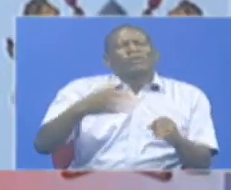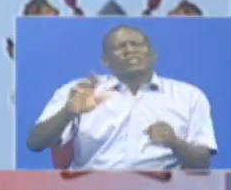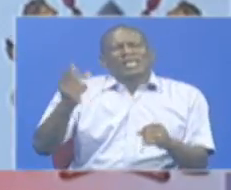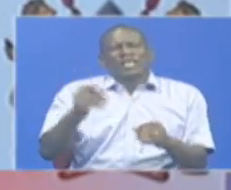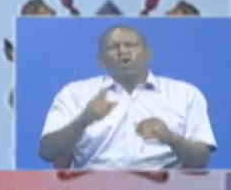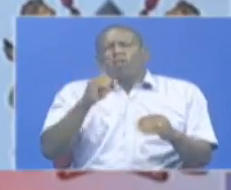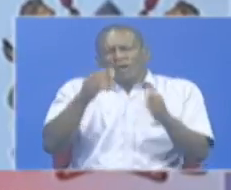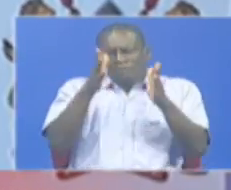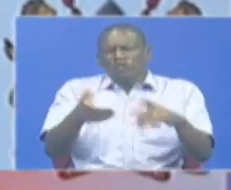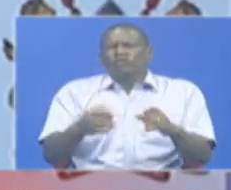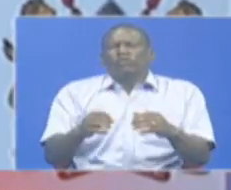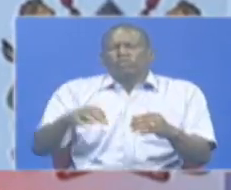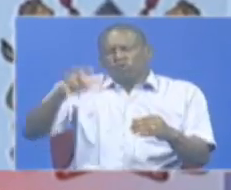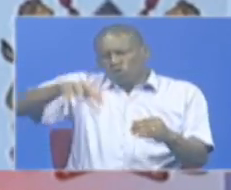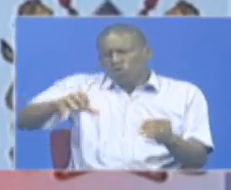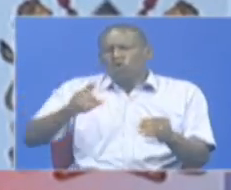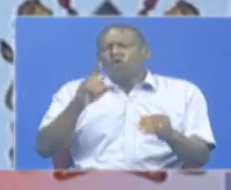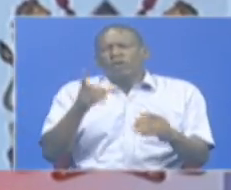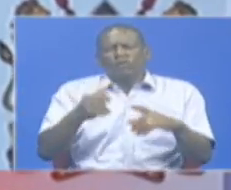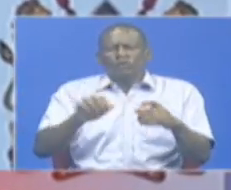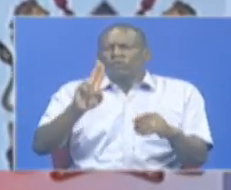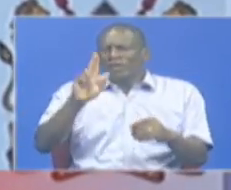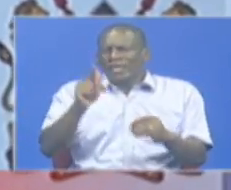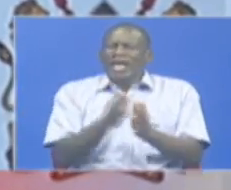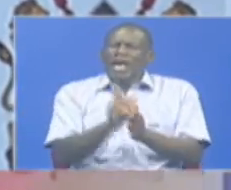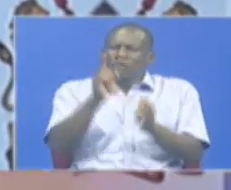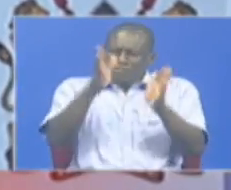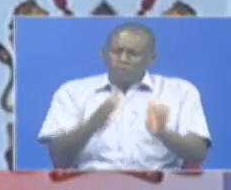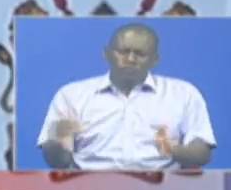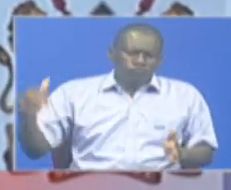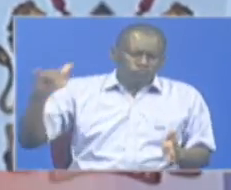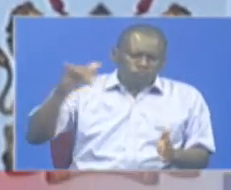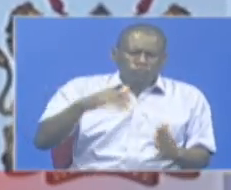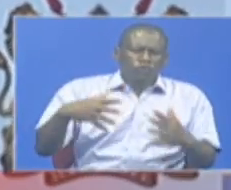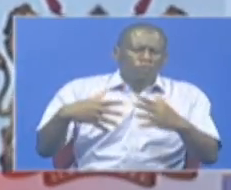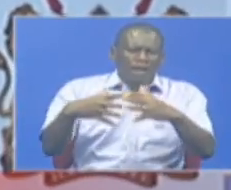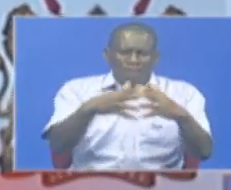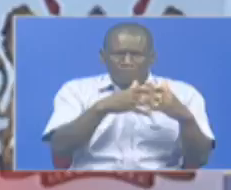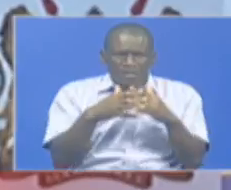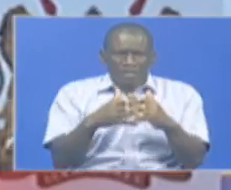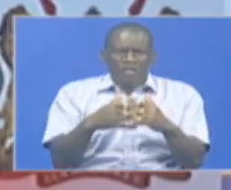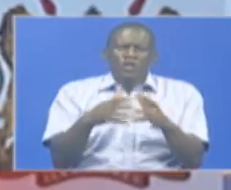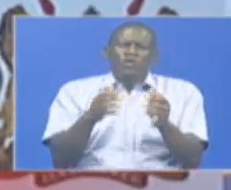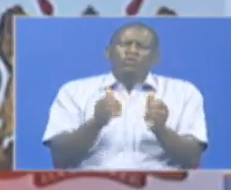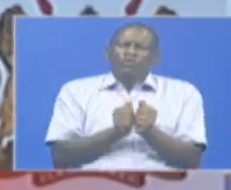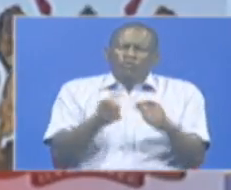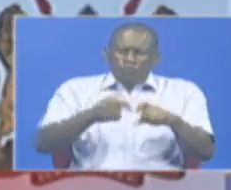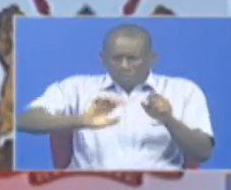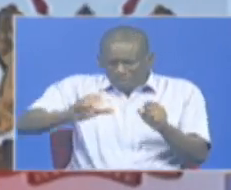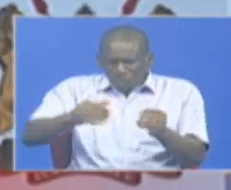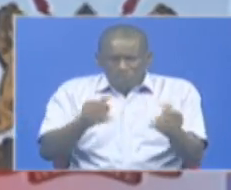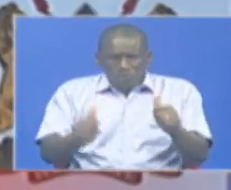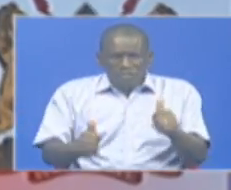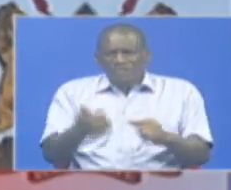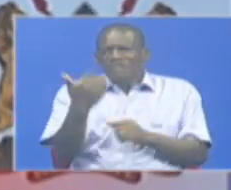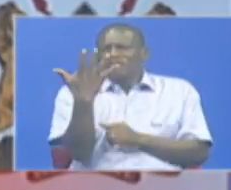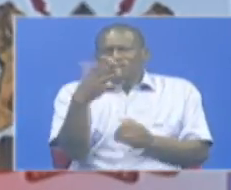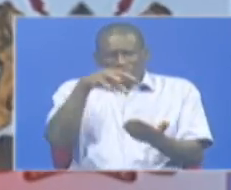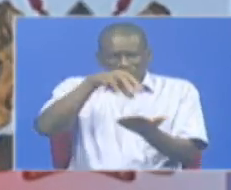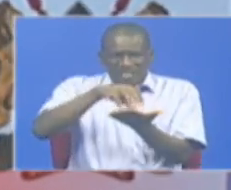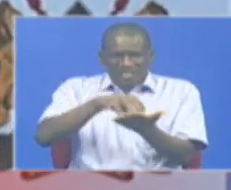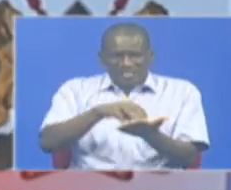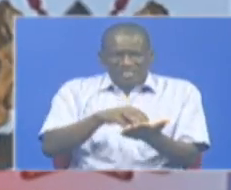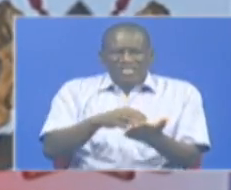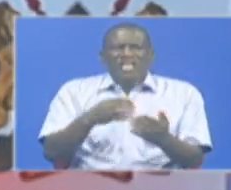UK, and 2 from the USA. In terms of distribution per their counties, we have 5 of these cases